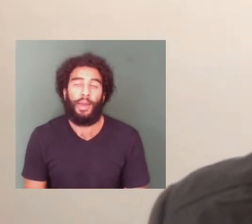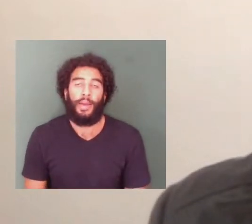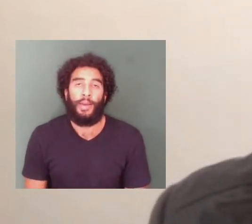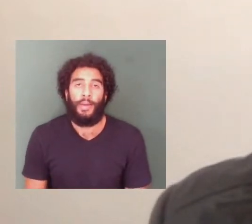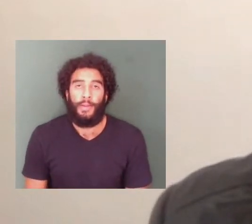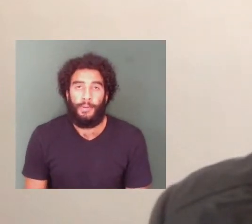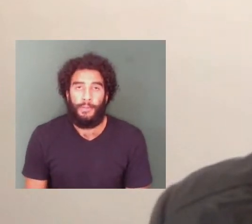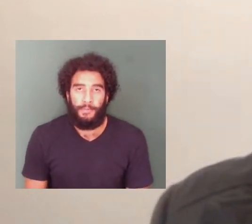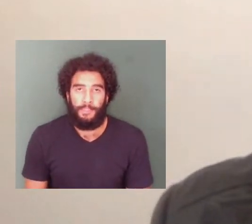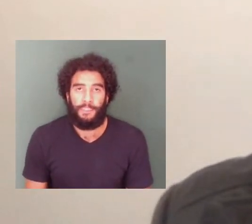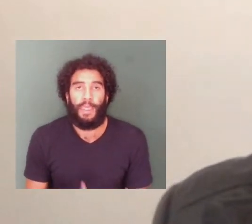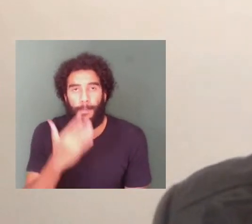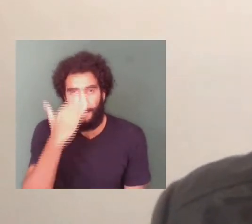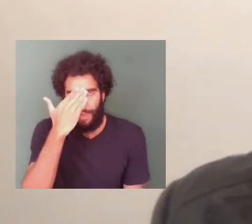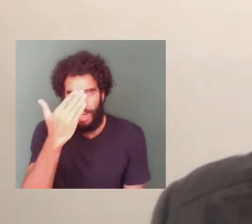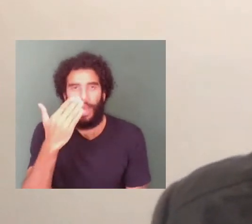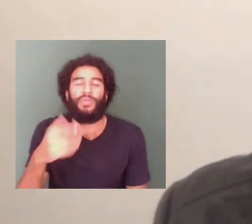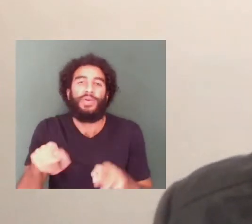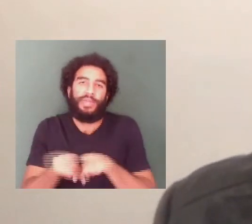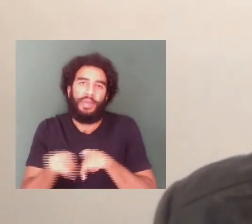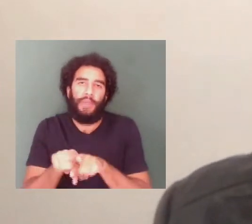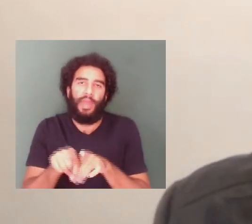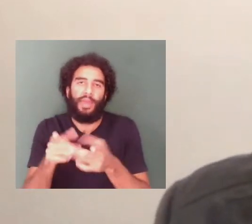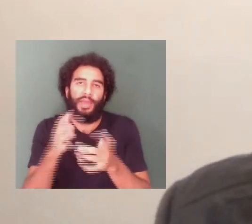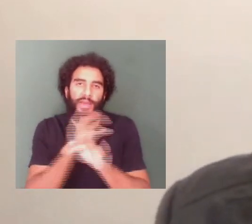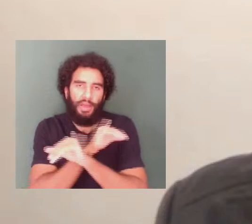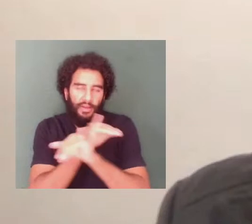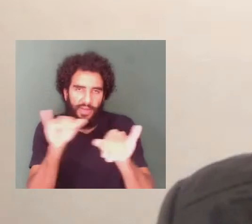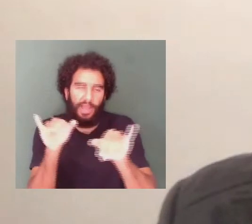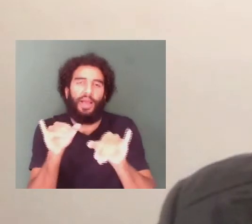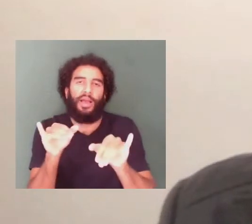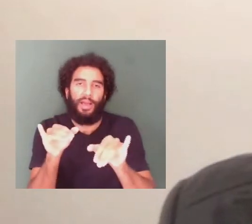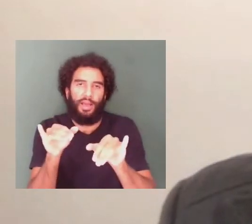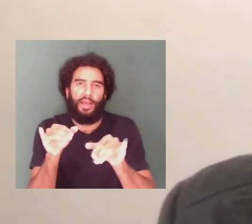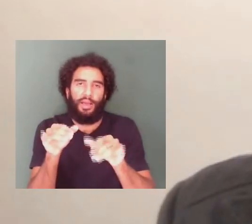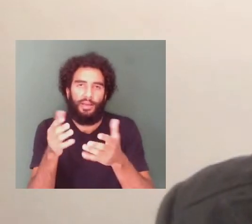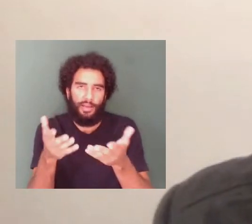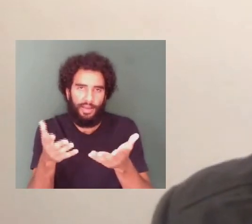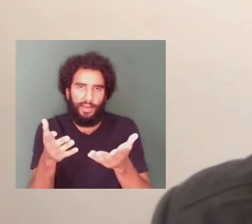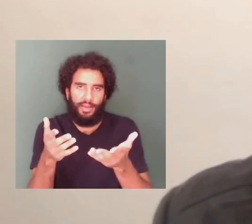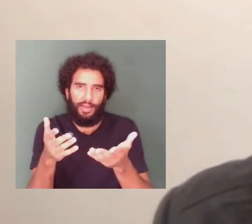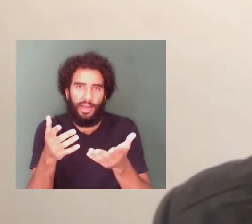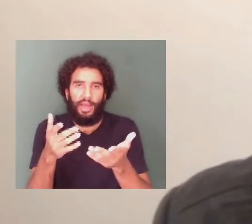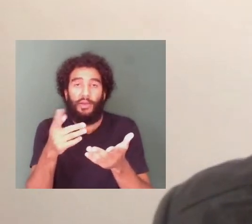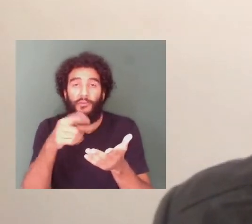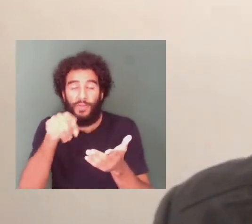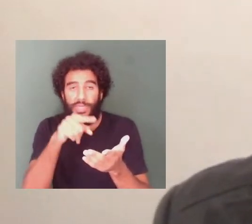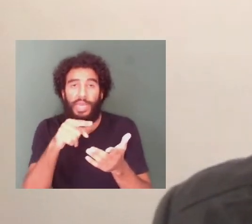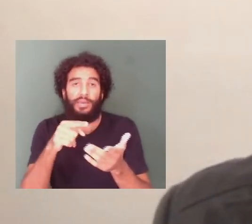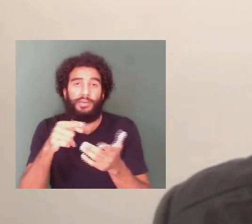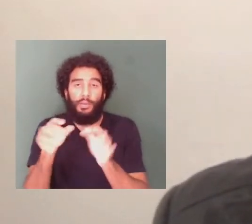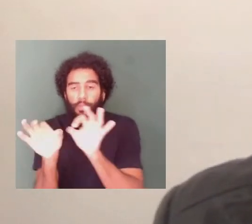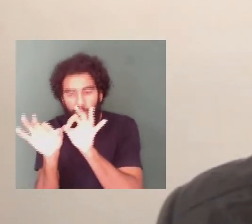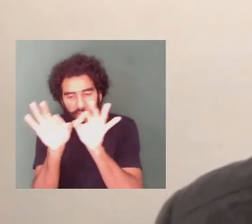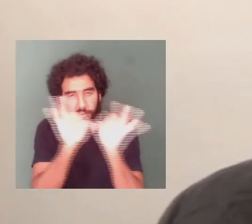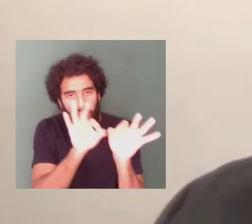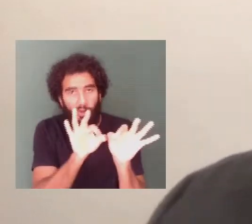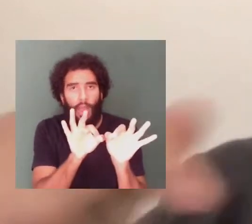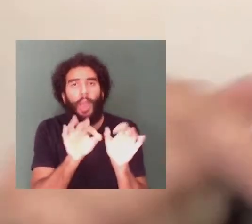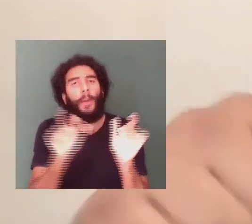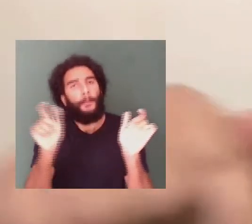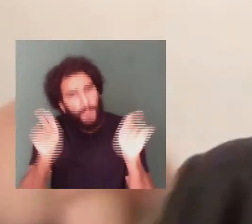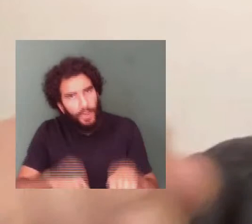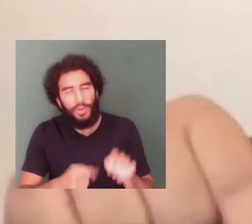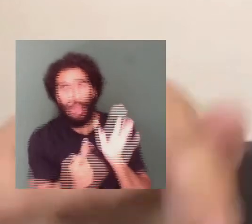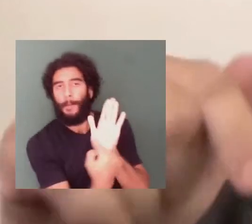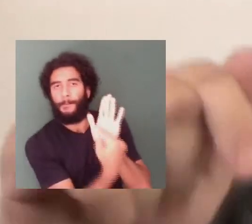thank and I'd like to encourage the audience to ask questions and to